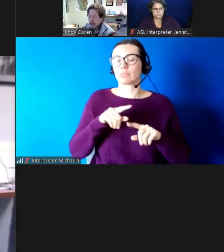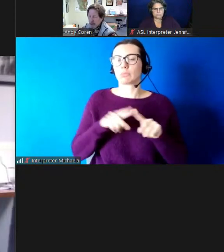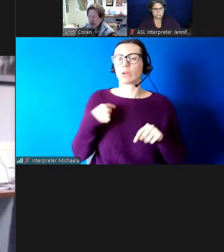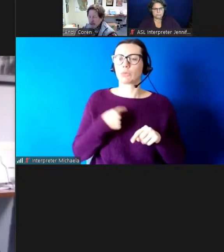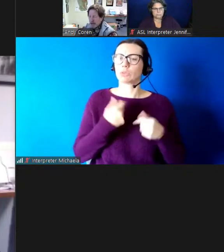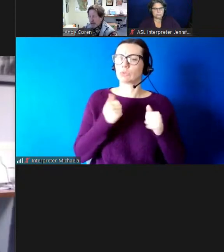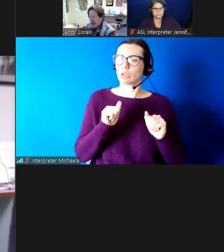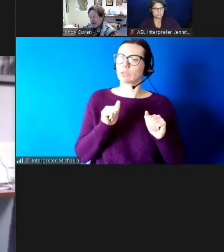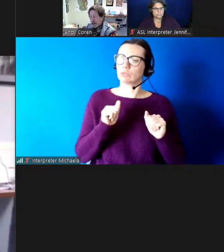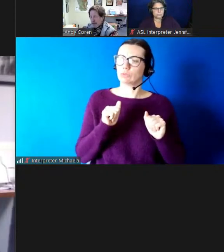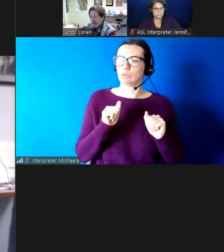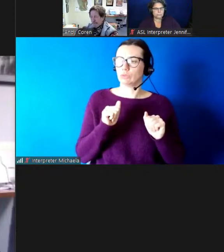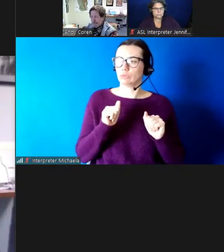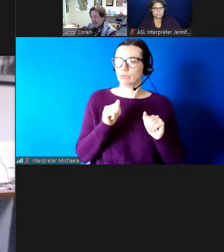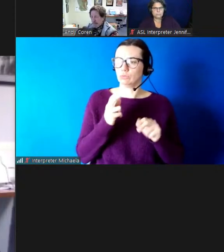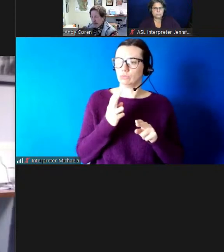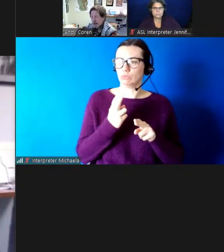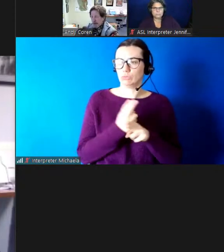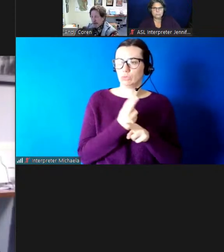those decisions.